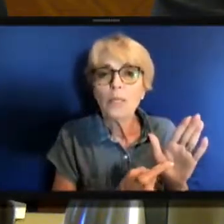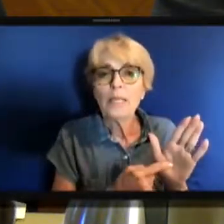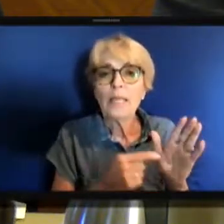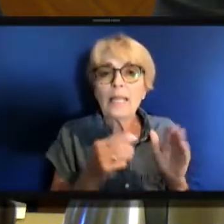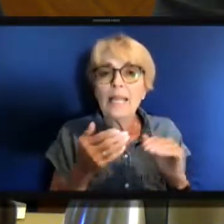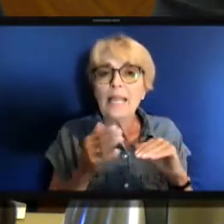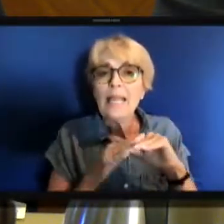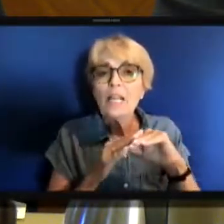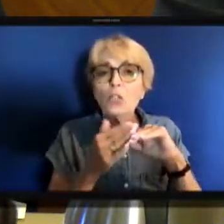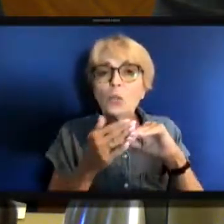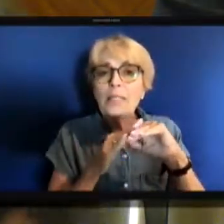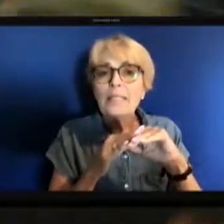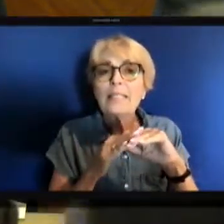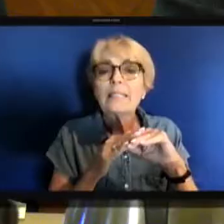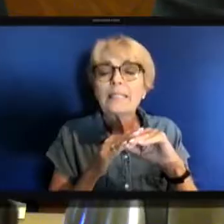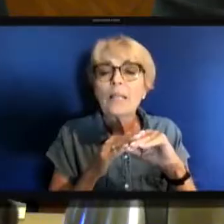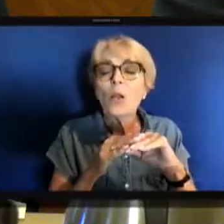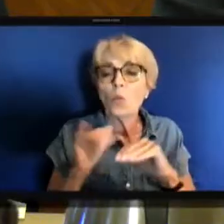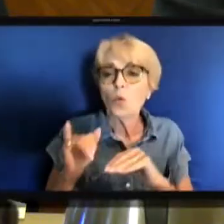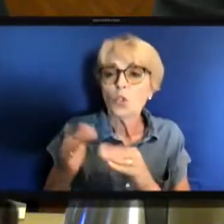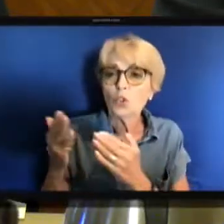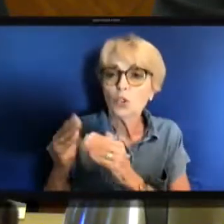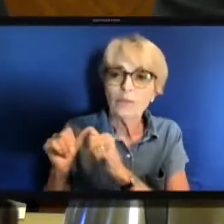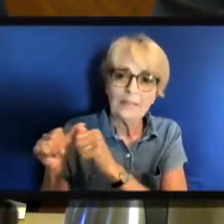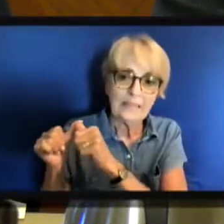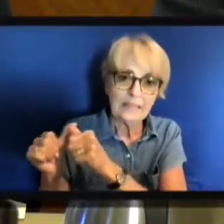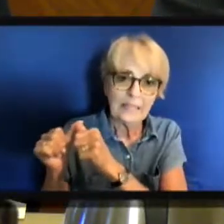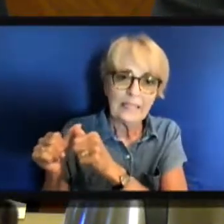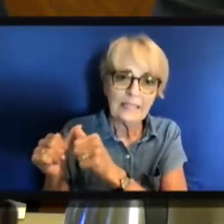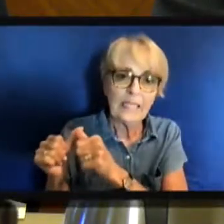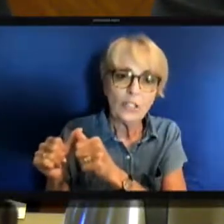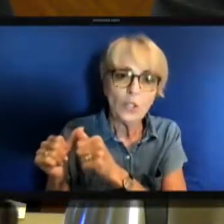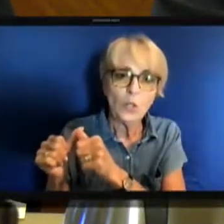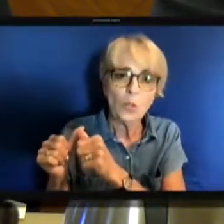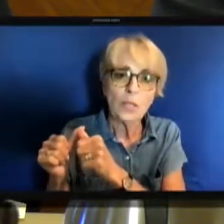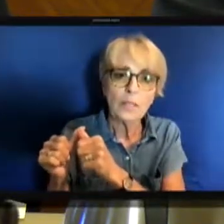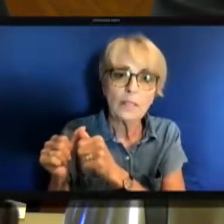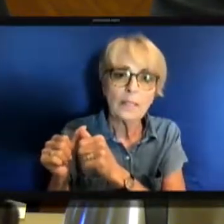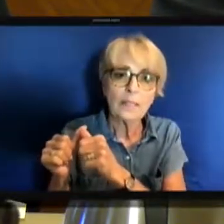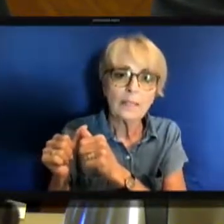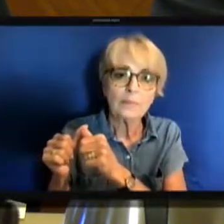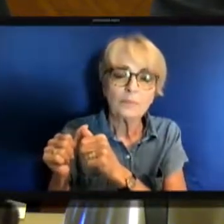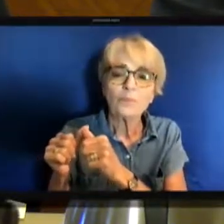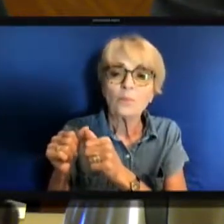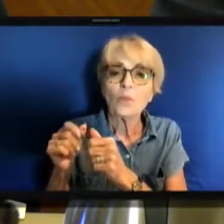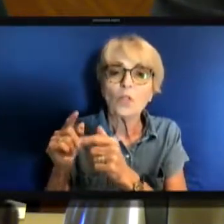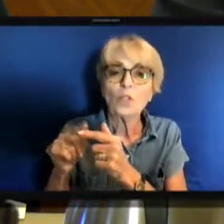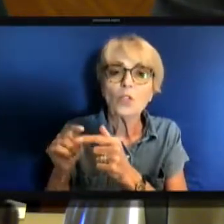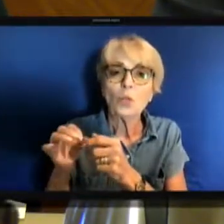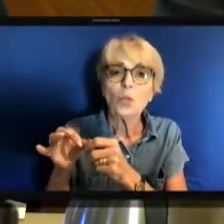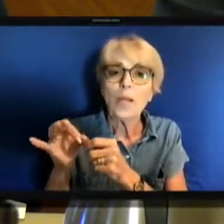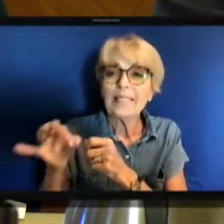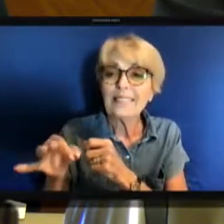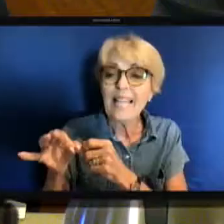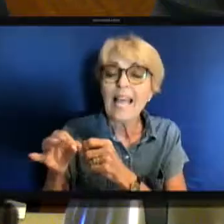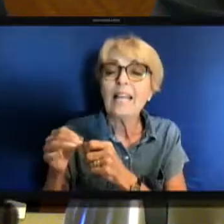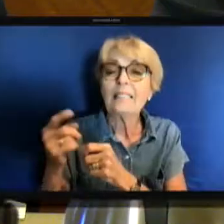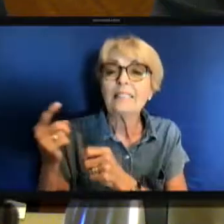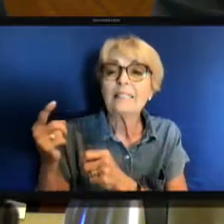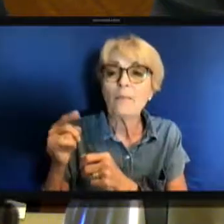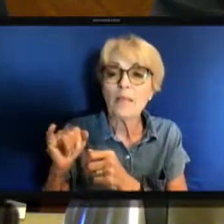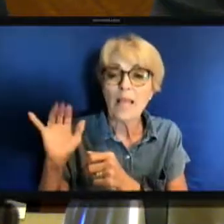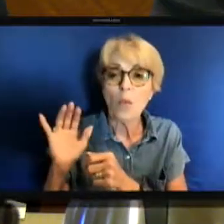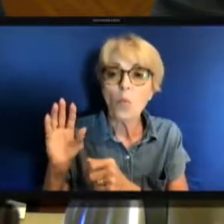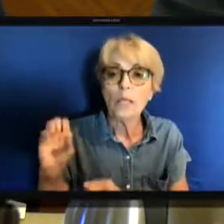for the continuation of services, because it's then to extend something that was a sole source or